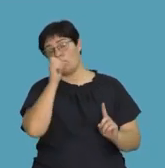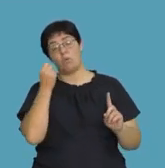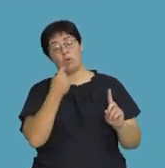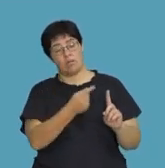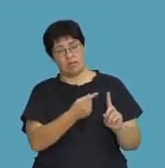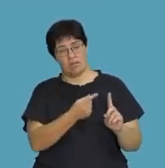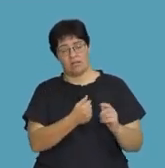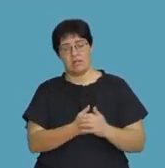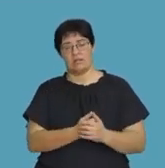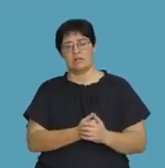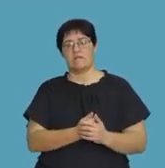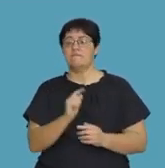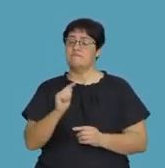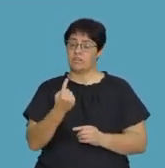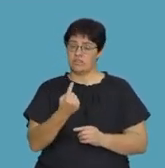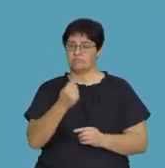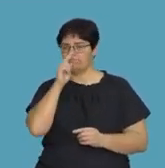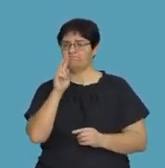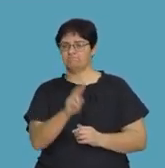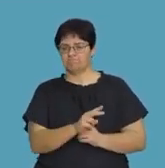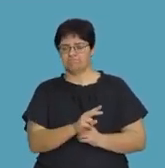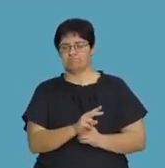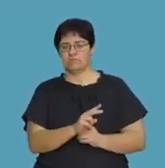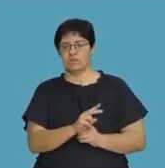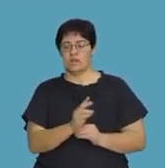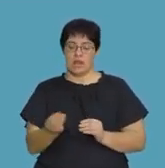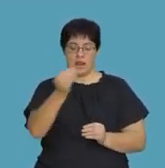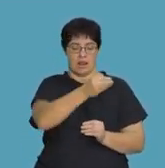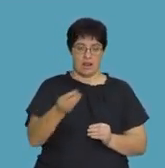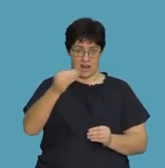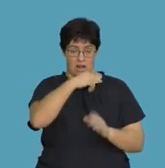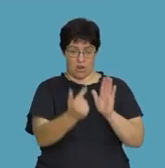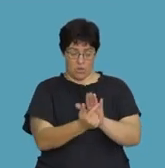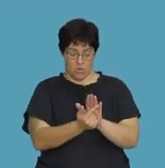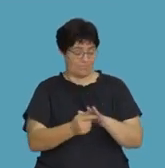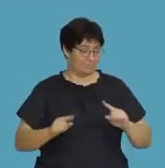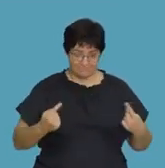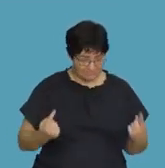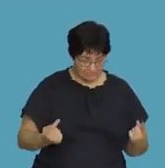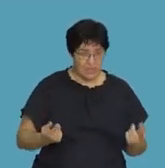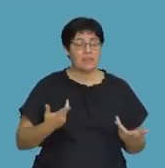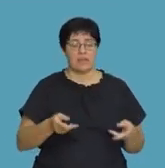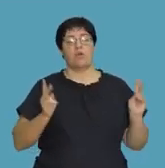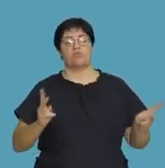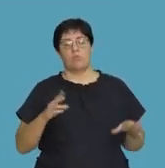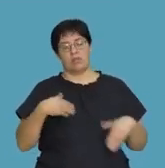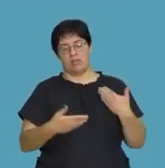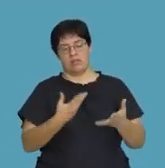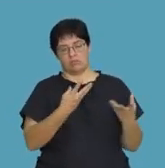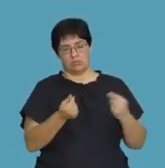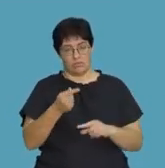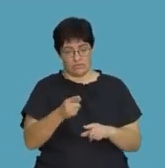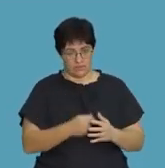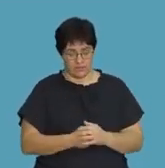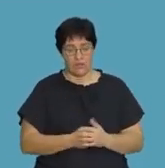Please, guys, the goal is to try and firstly look at if I can apply the laws. If not, then just apply